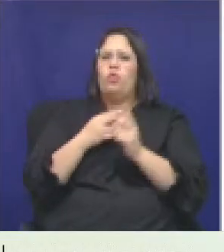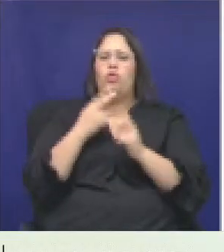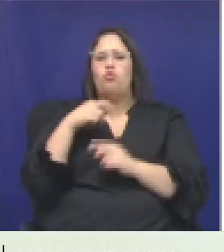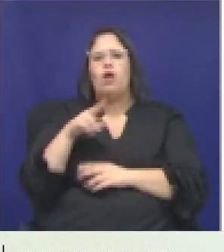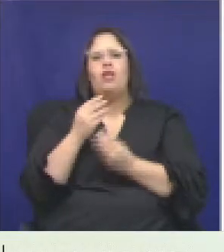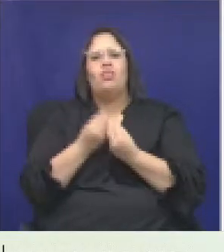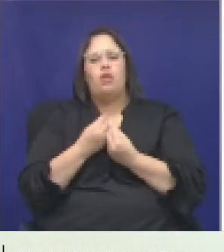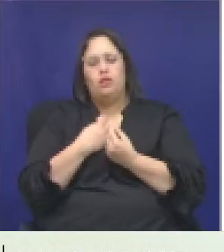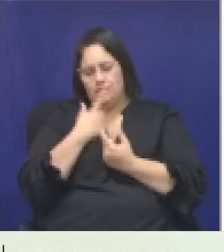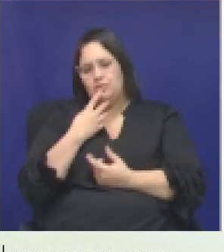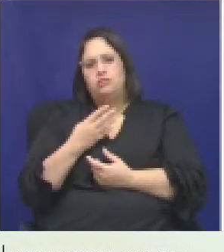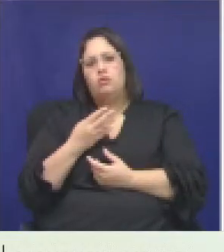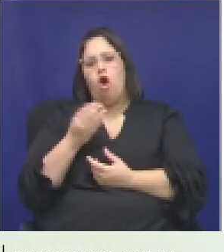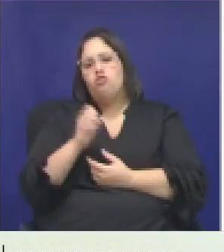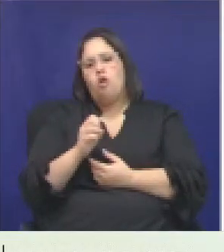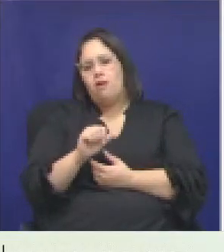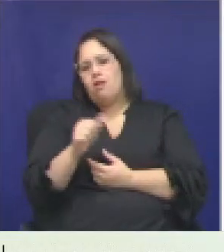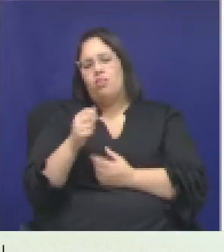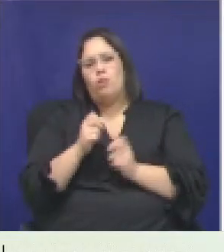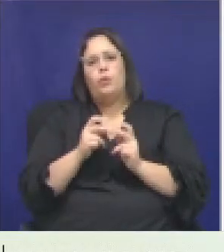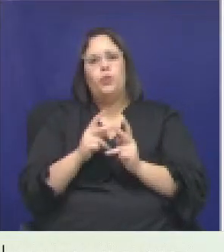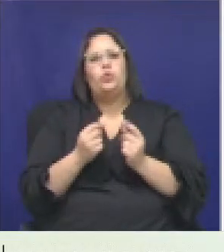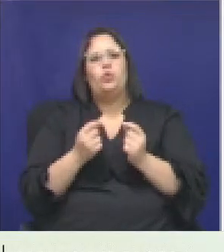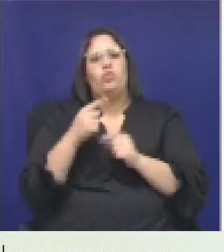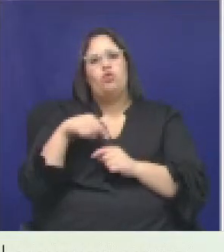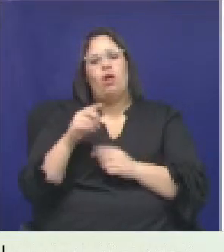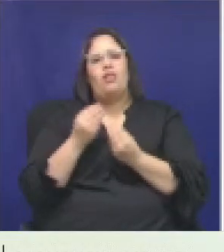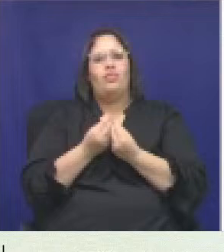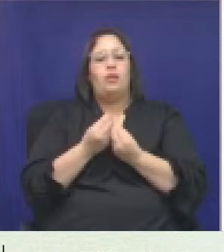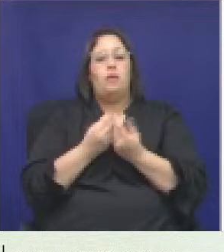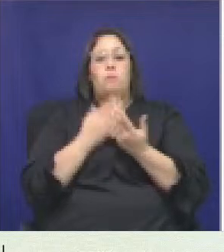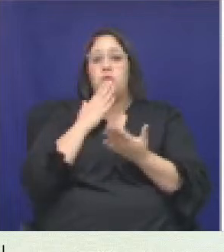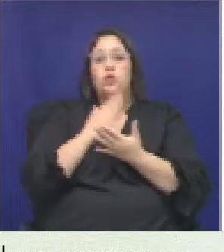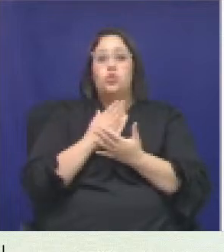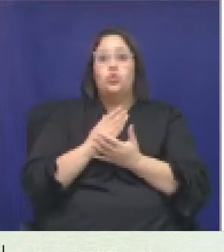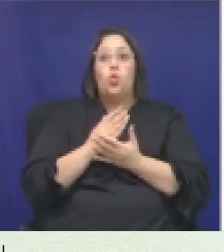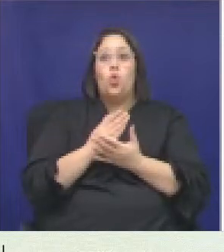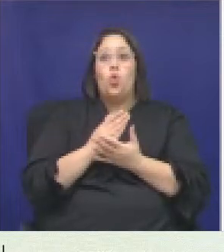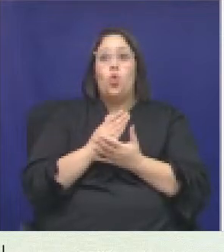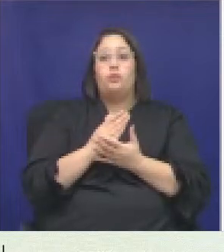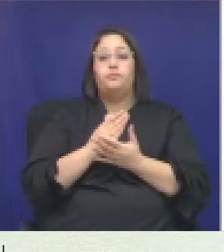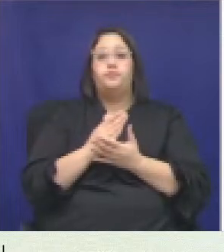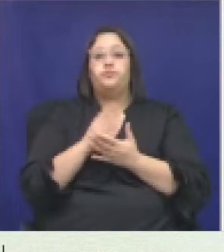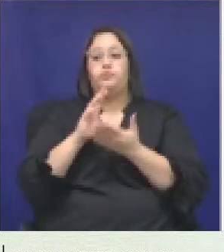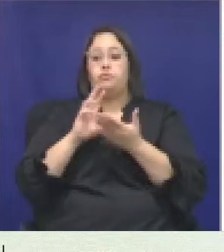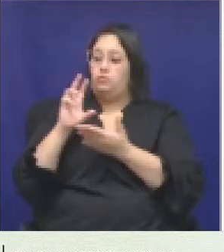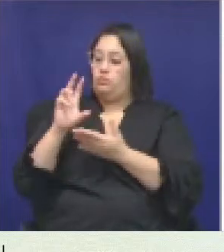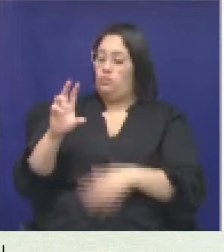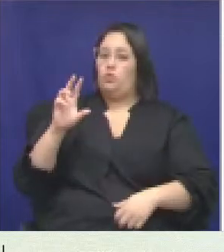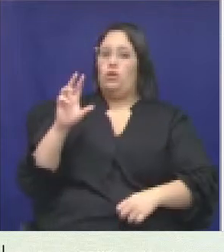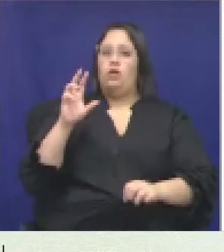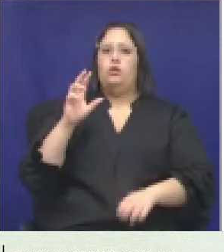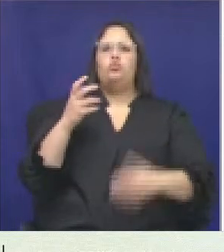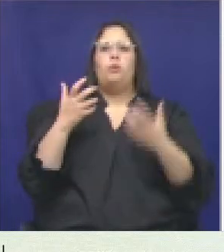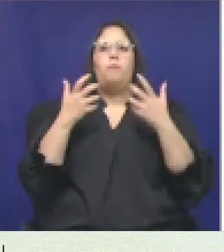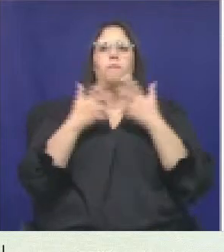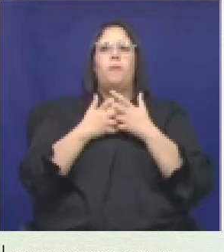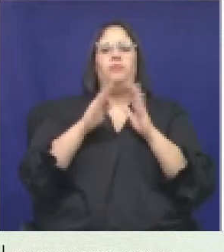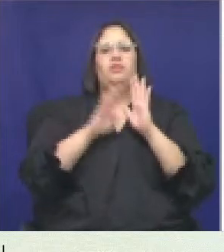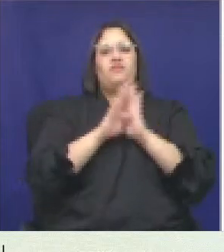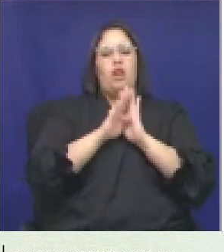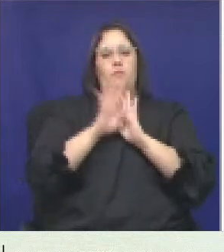an opportunity in October to do the right thing and make sure that it's an allocation that fits our